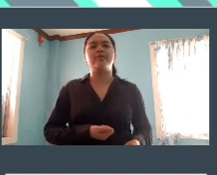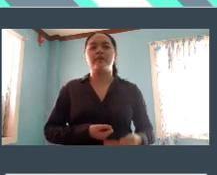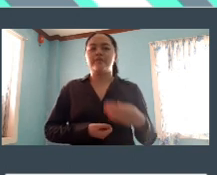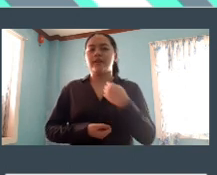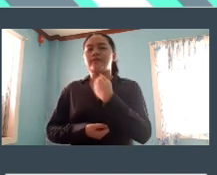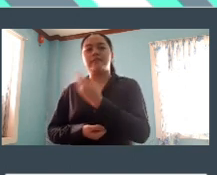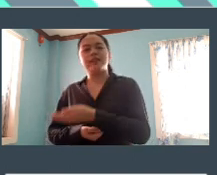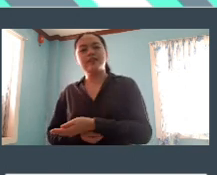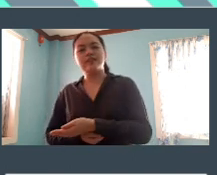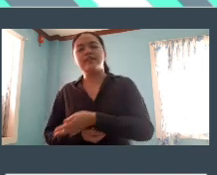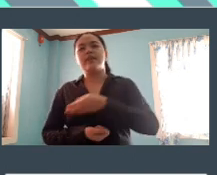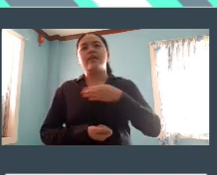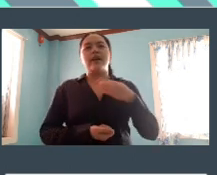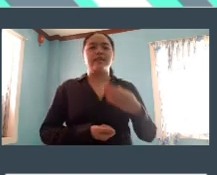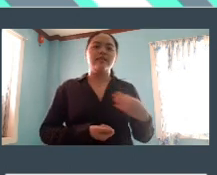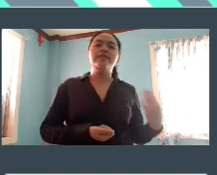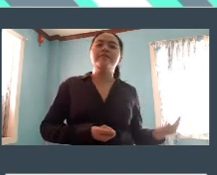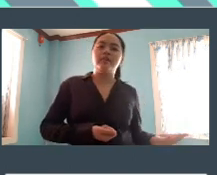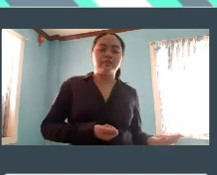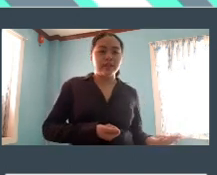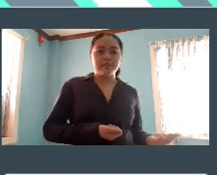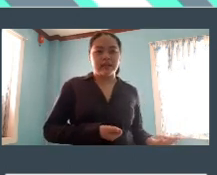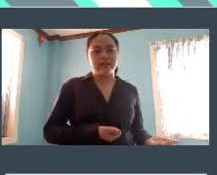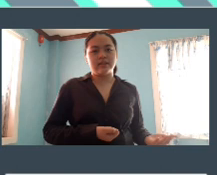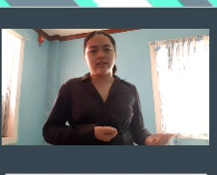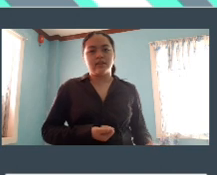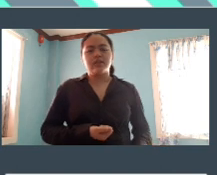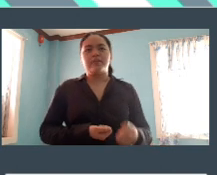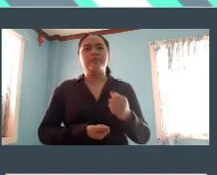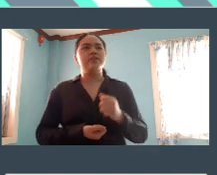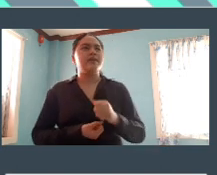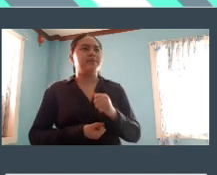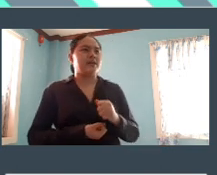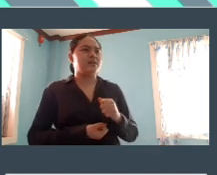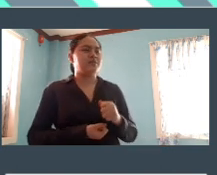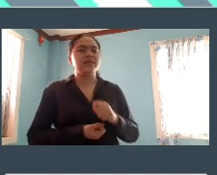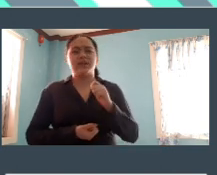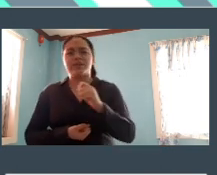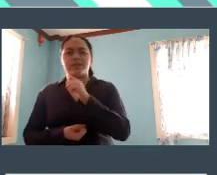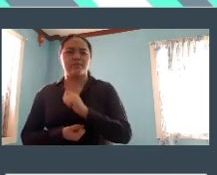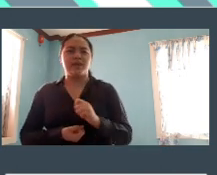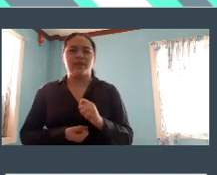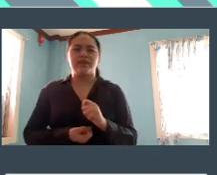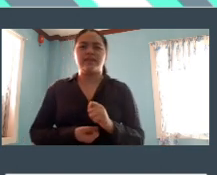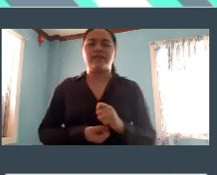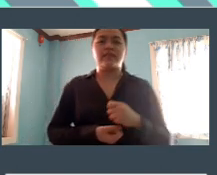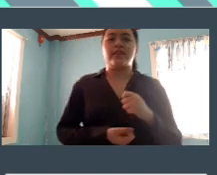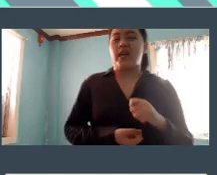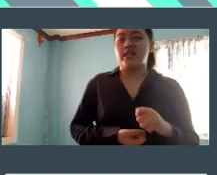of flowering plants and non-flowering plants. When we say plants, what comes to your